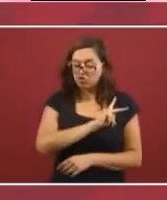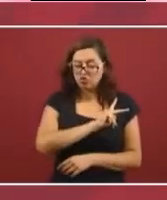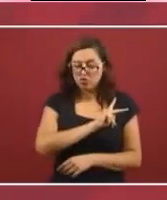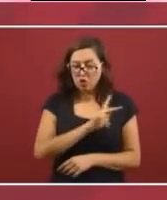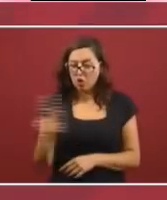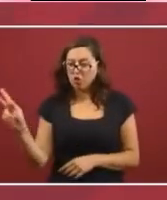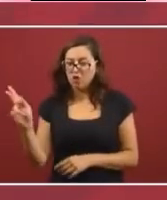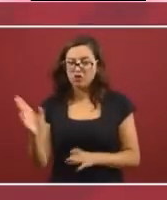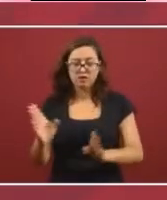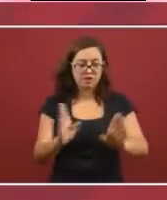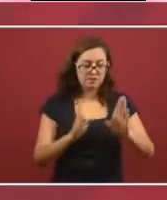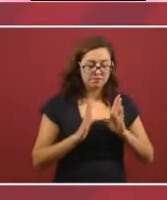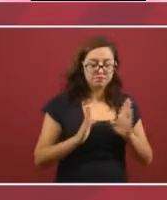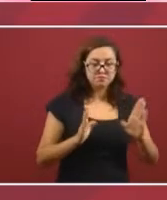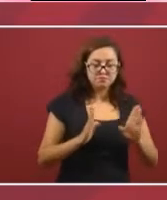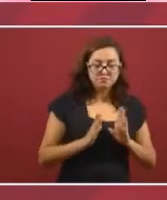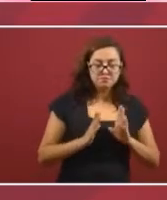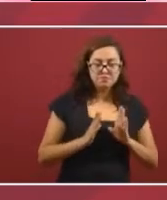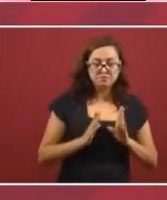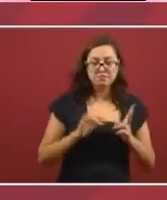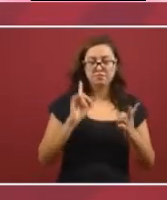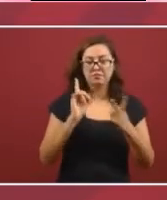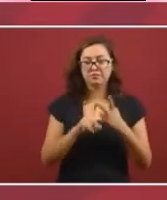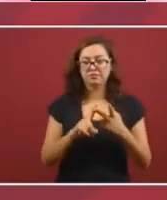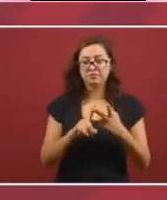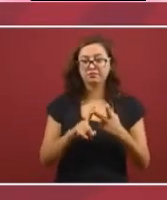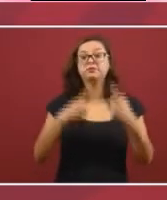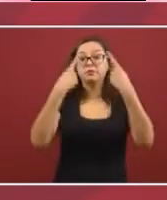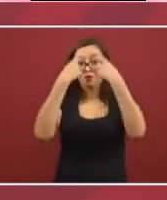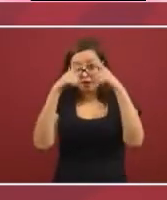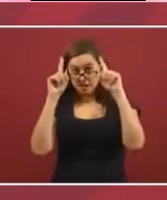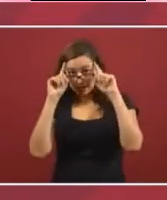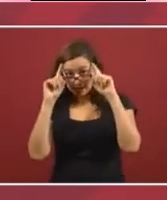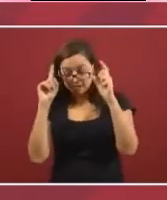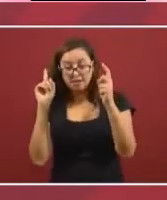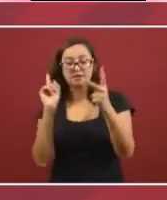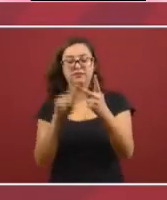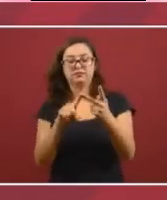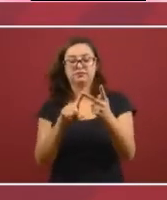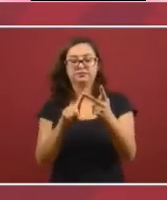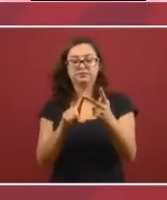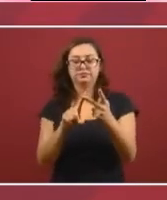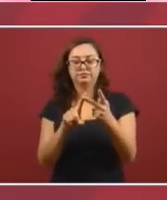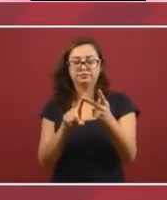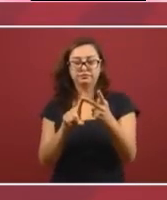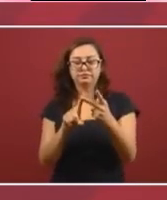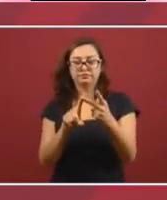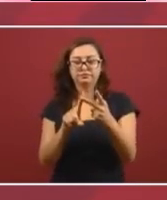being applied to elements of the army and the Marines.